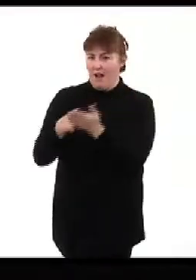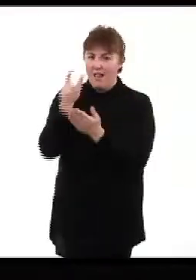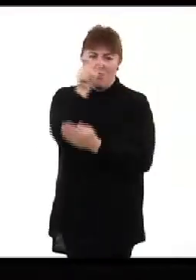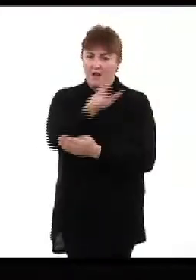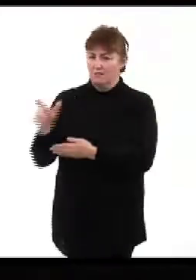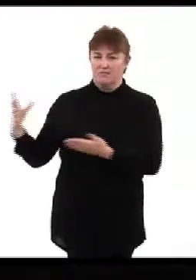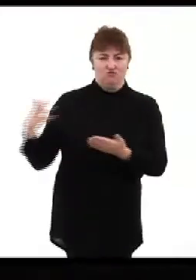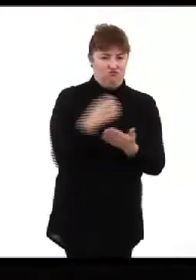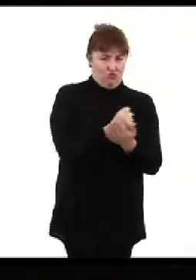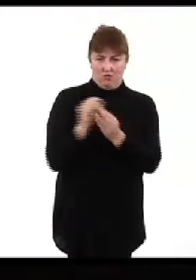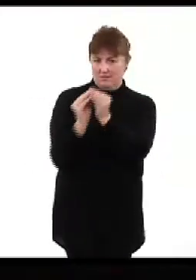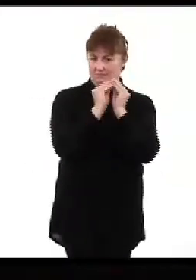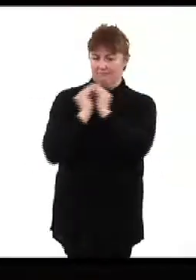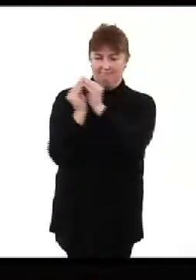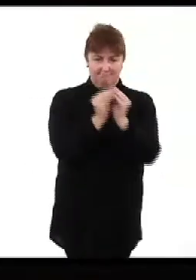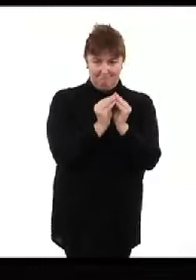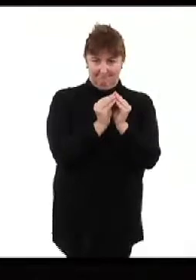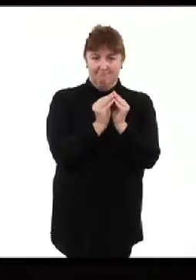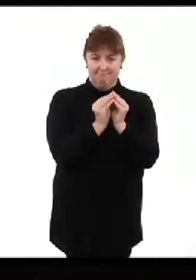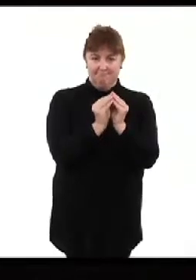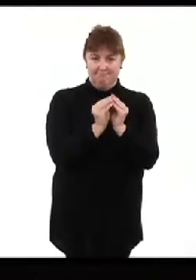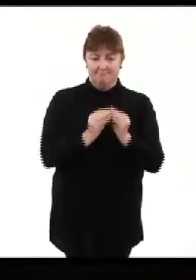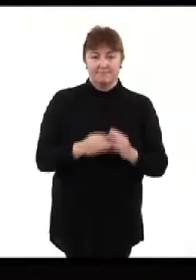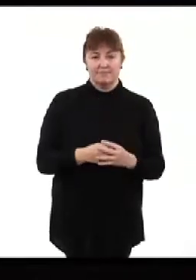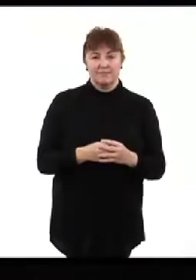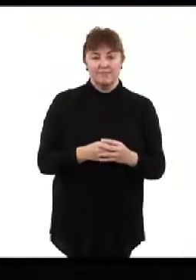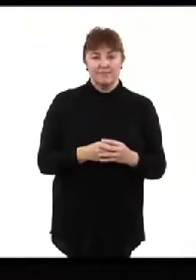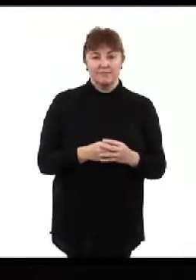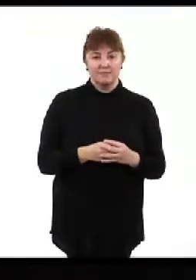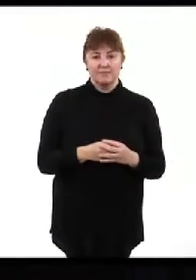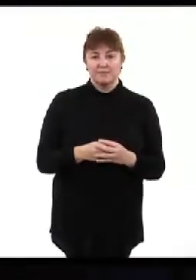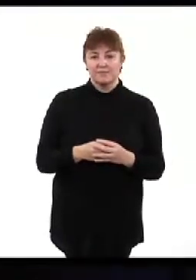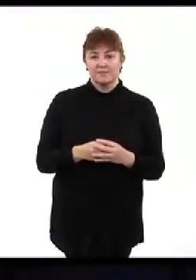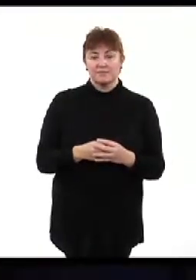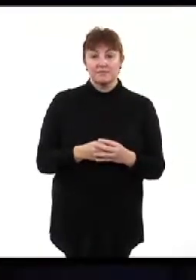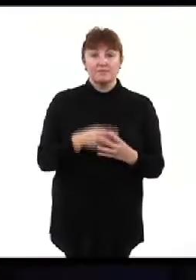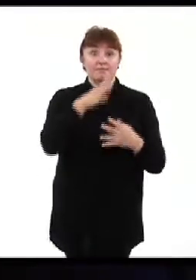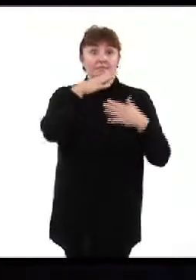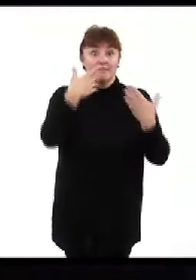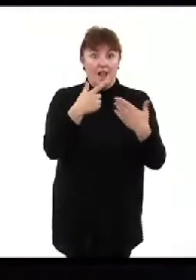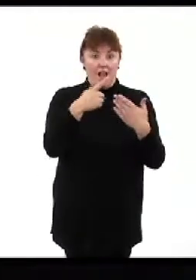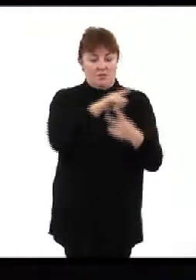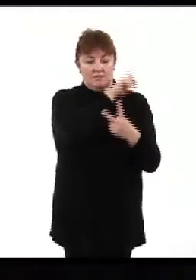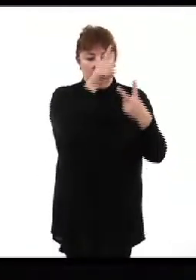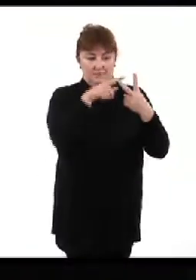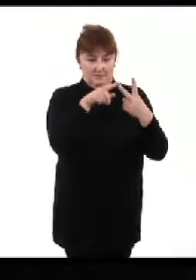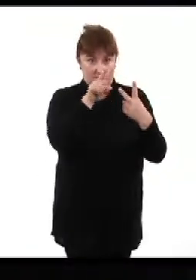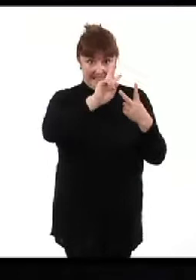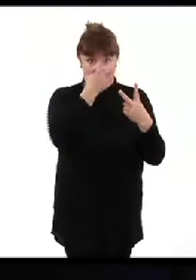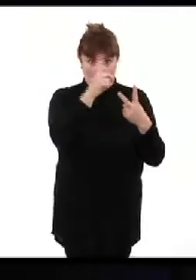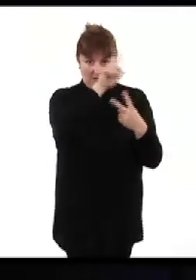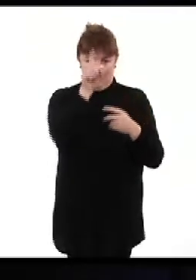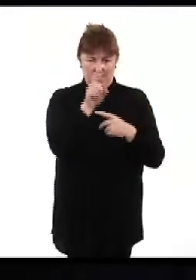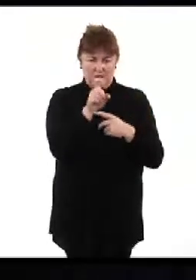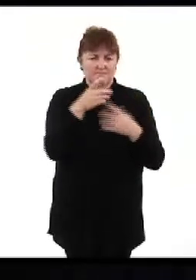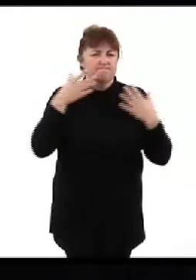Okay. So now I want to turn to my second question, which is what determines brain organization for